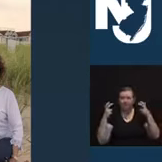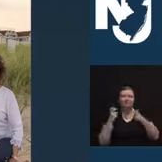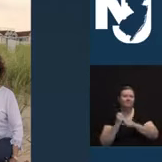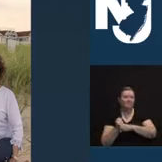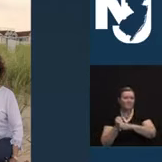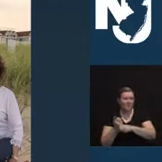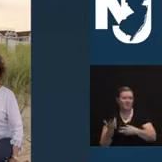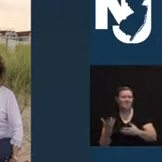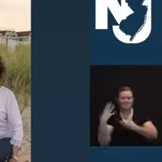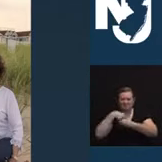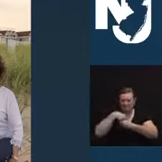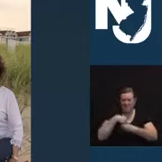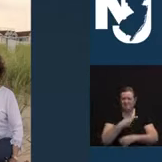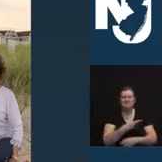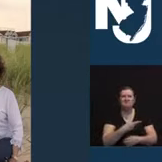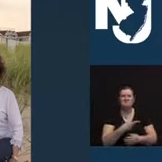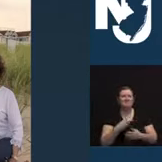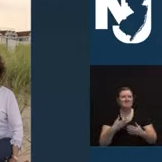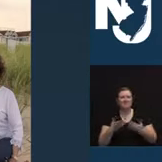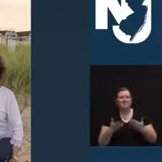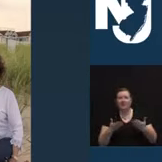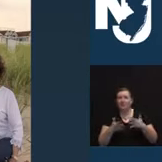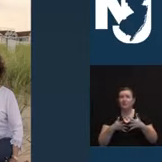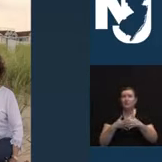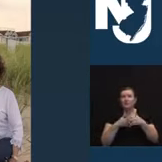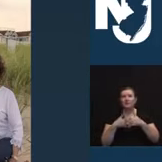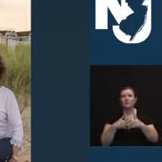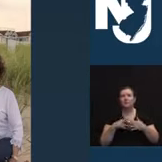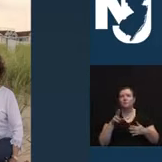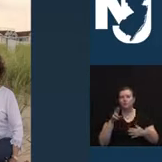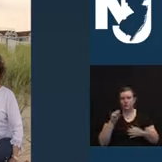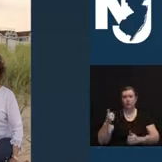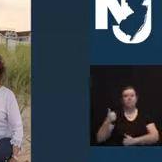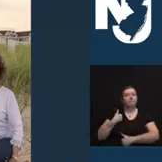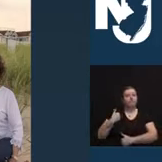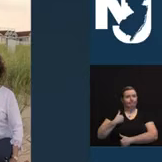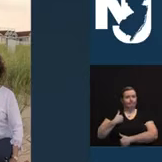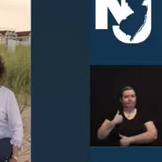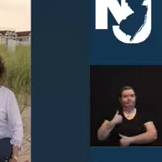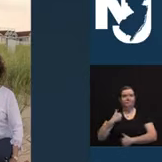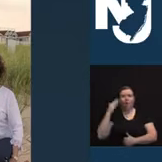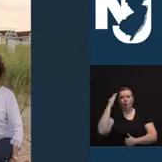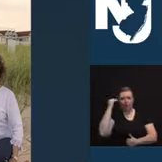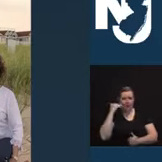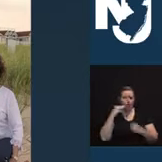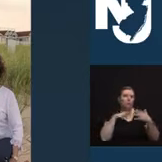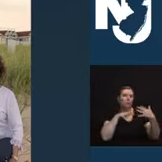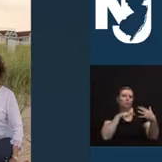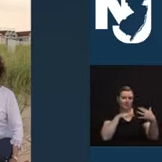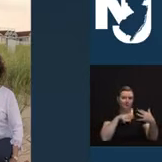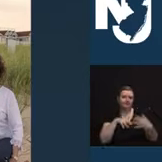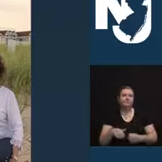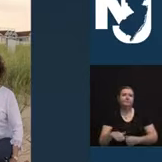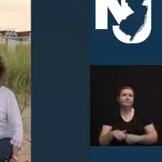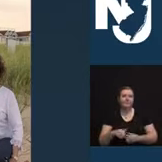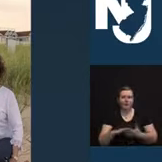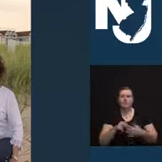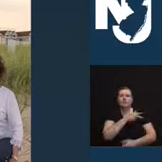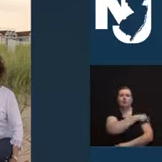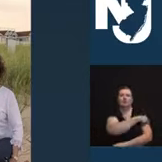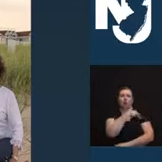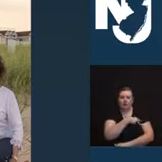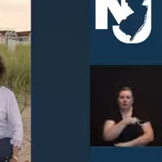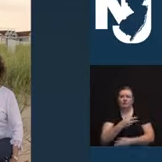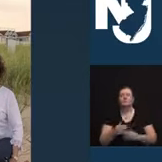United States Army during the Korean War era, ultimately rising to become Sergeant Milton Rubin. And professionally, he worked in sales, most